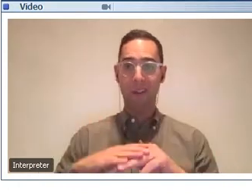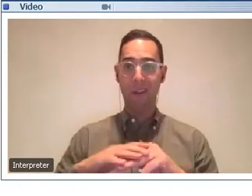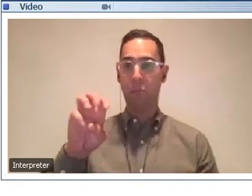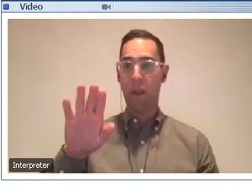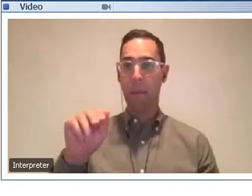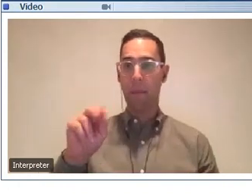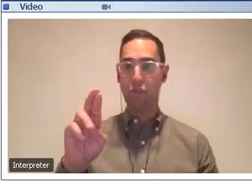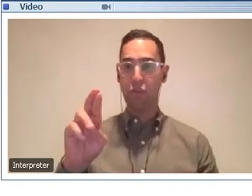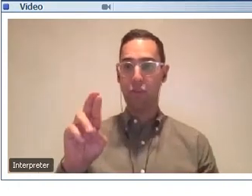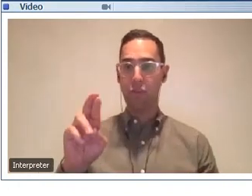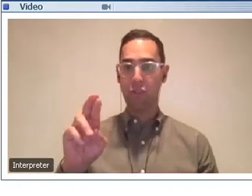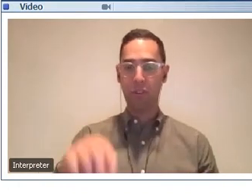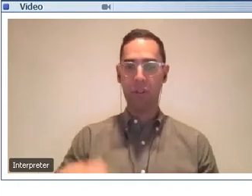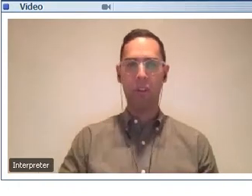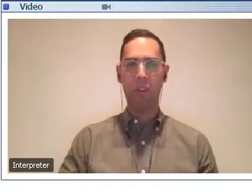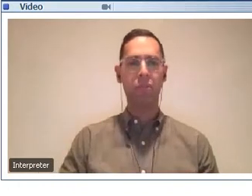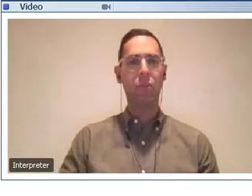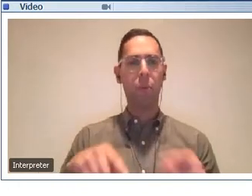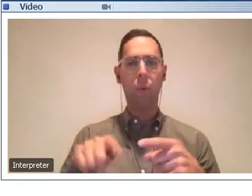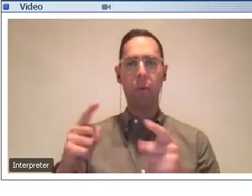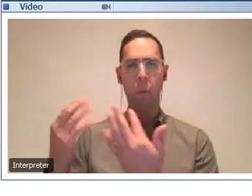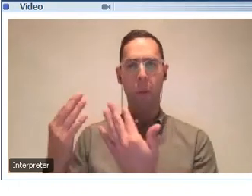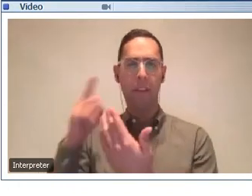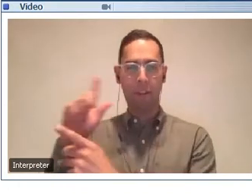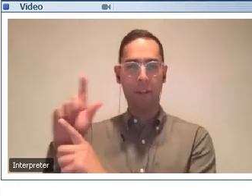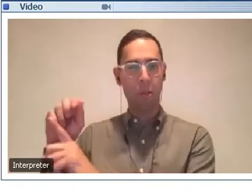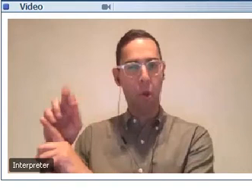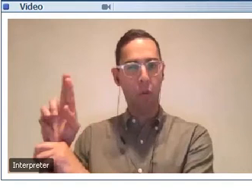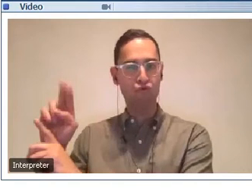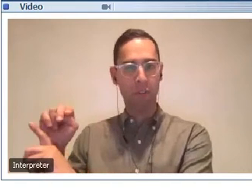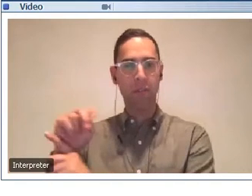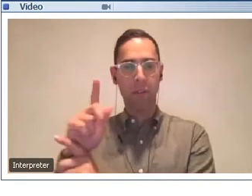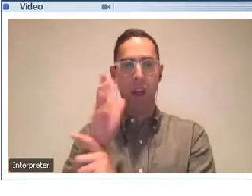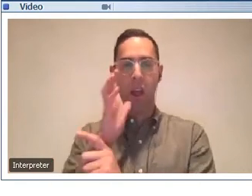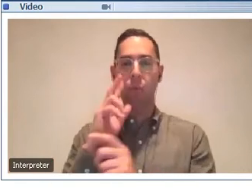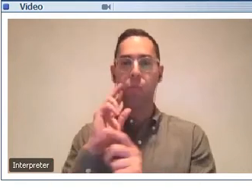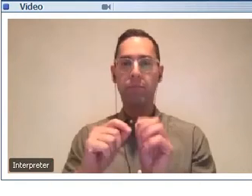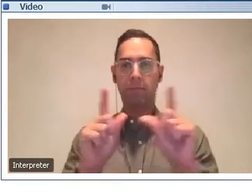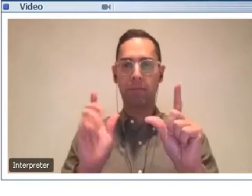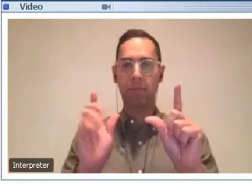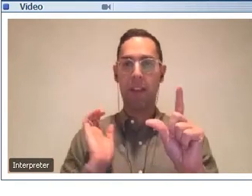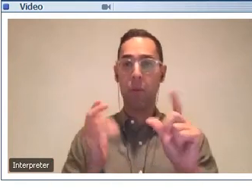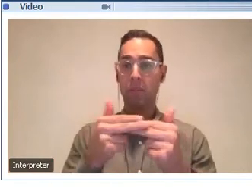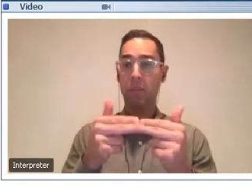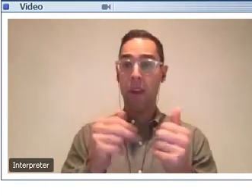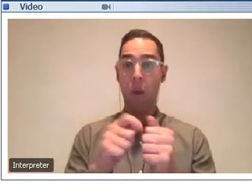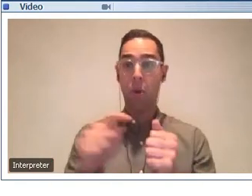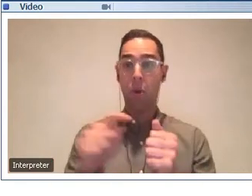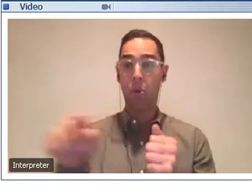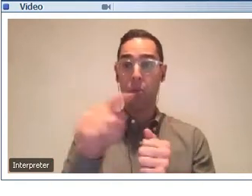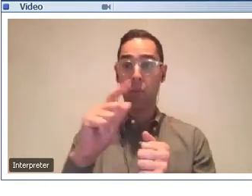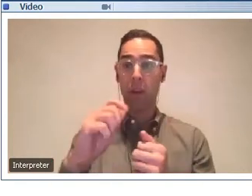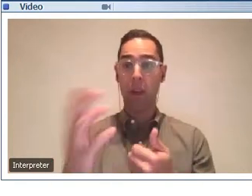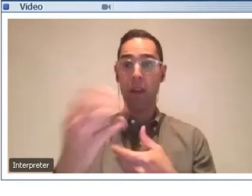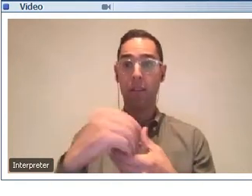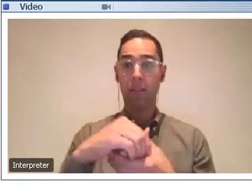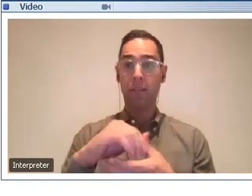on, our slides about how people can get more involved. If you want to access I'm on.